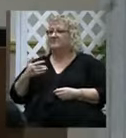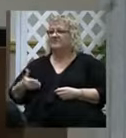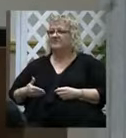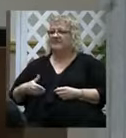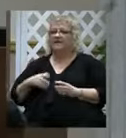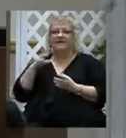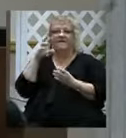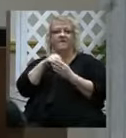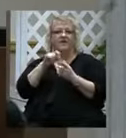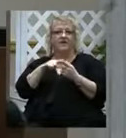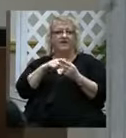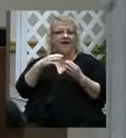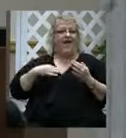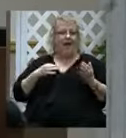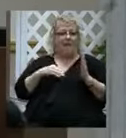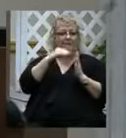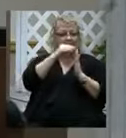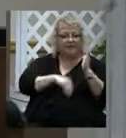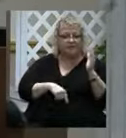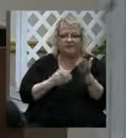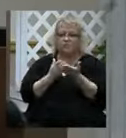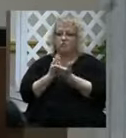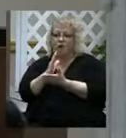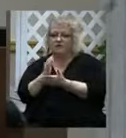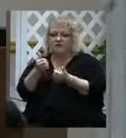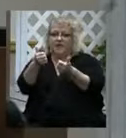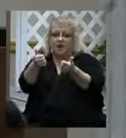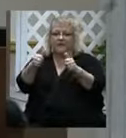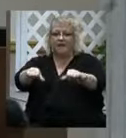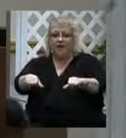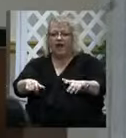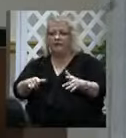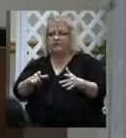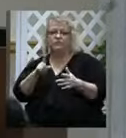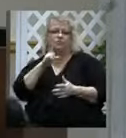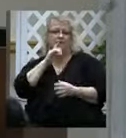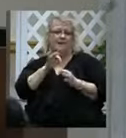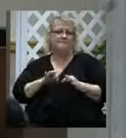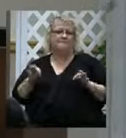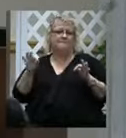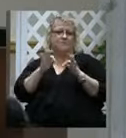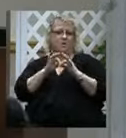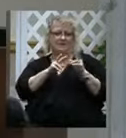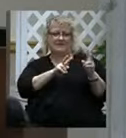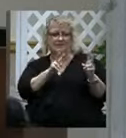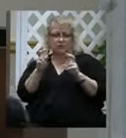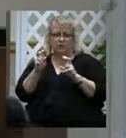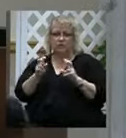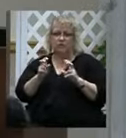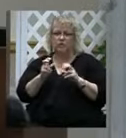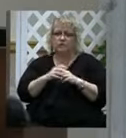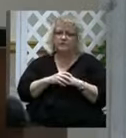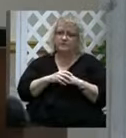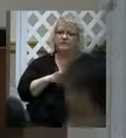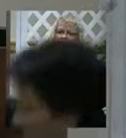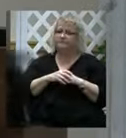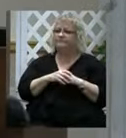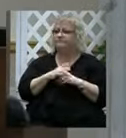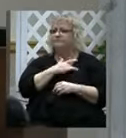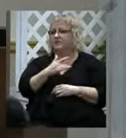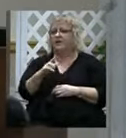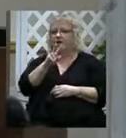involves like applications, rights, denials, that kind of thing. If it's a really important issue, it's likely